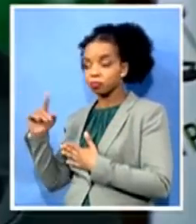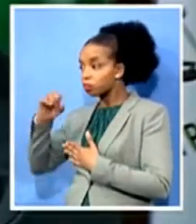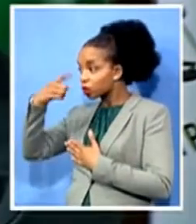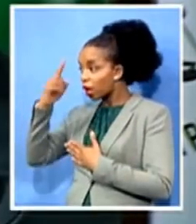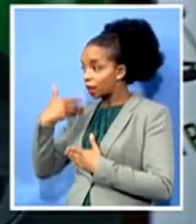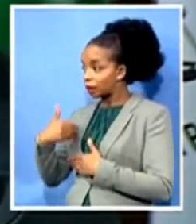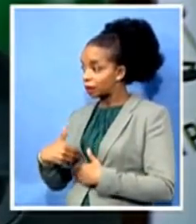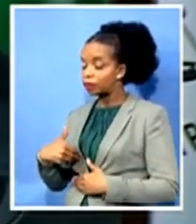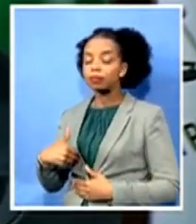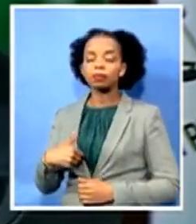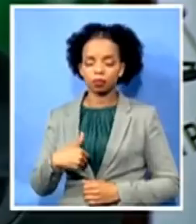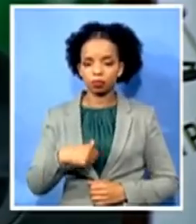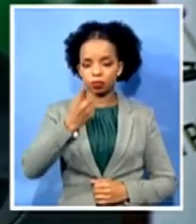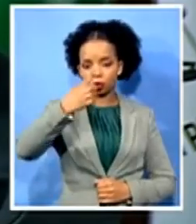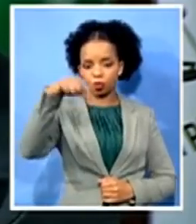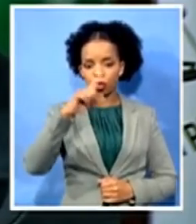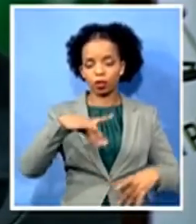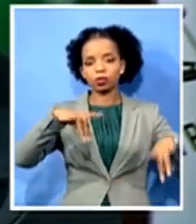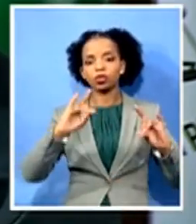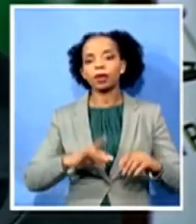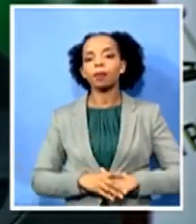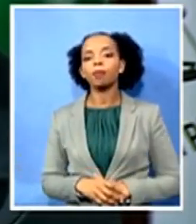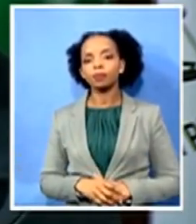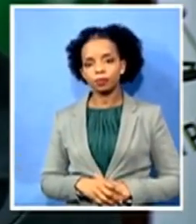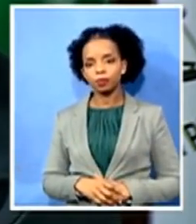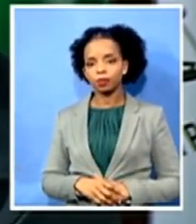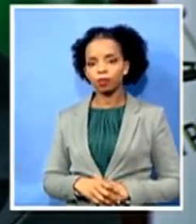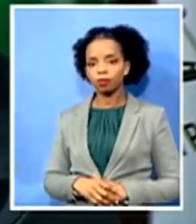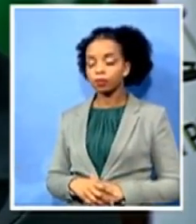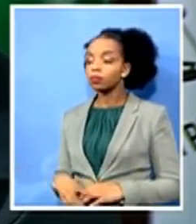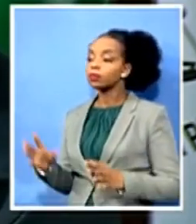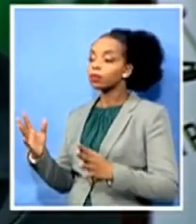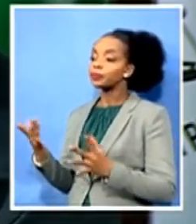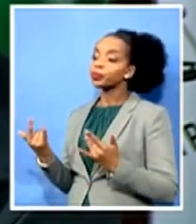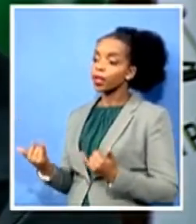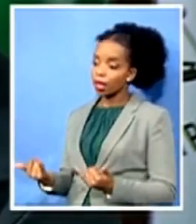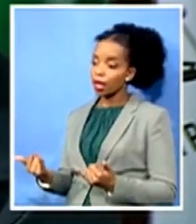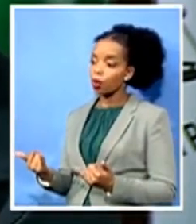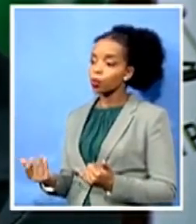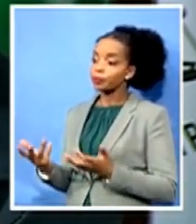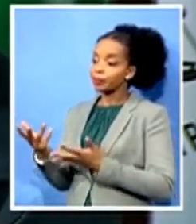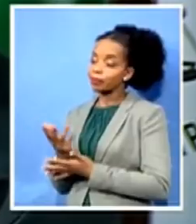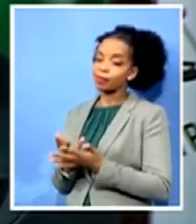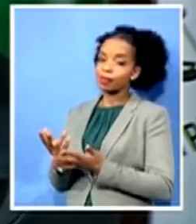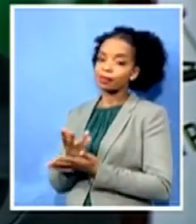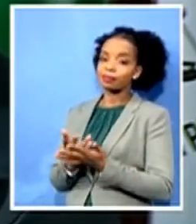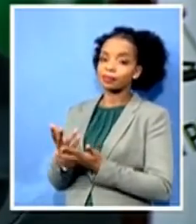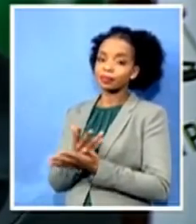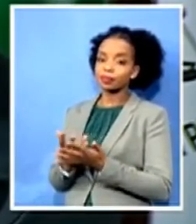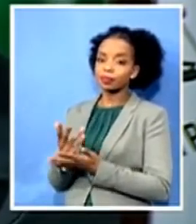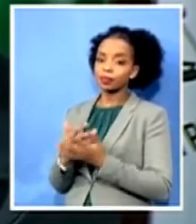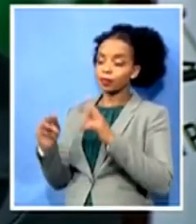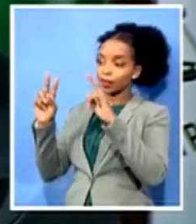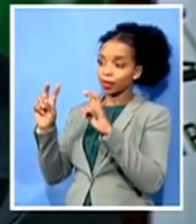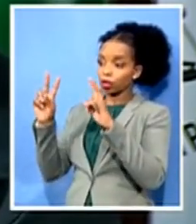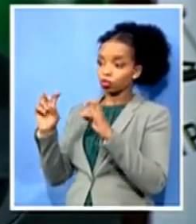Now, the discussion about a database, as I understand it, maybe a